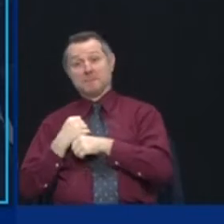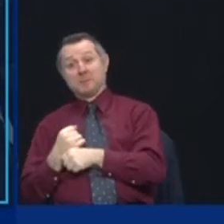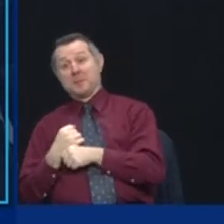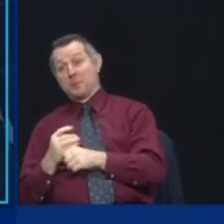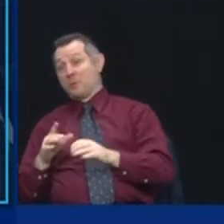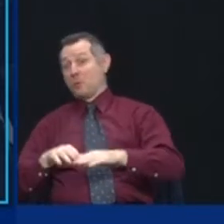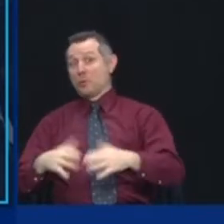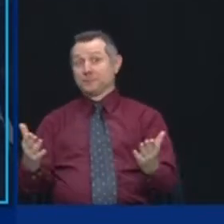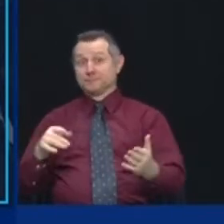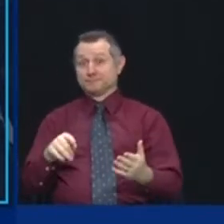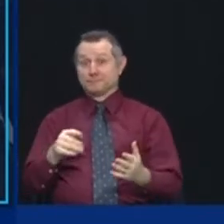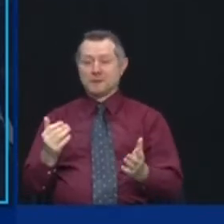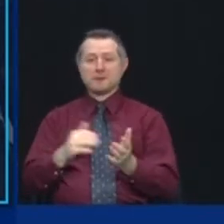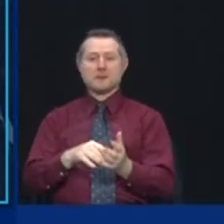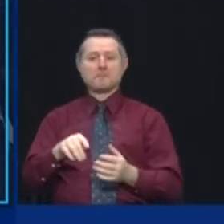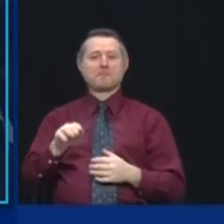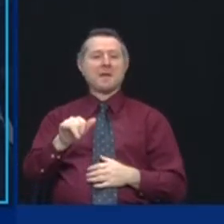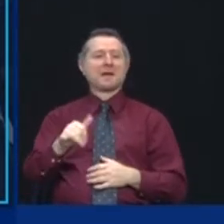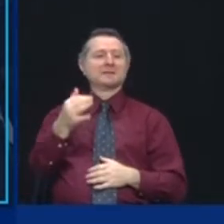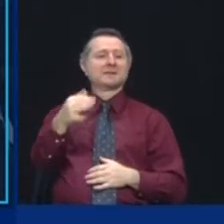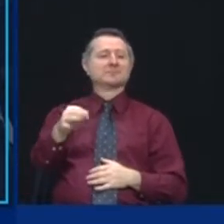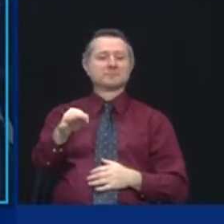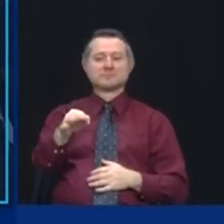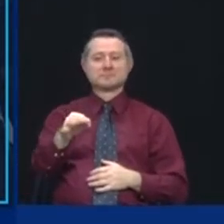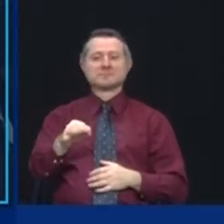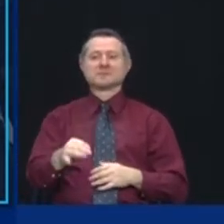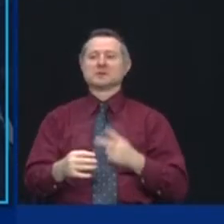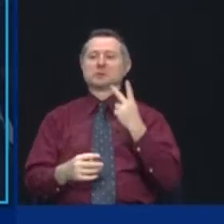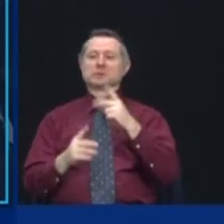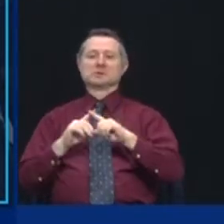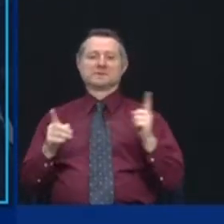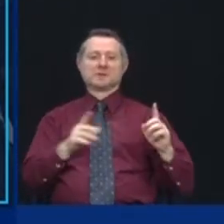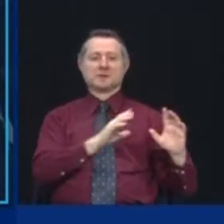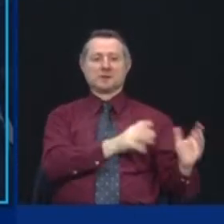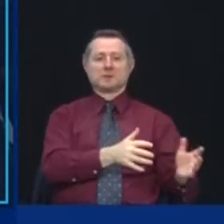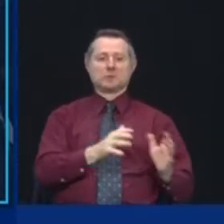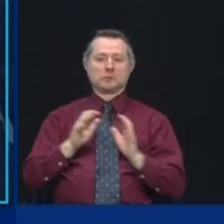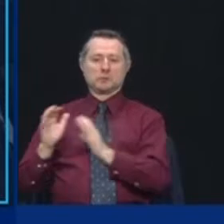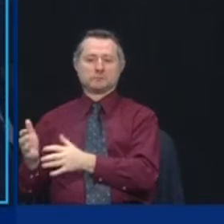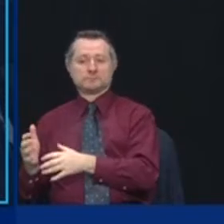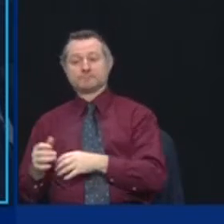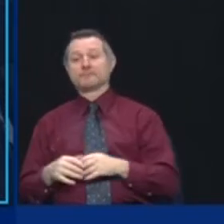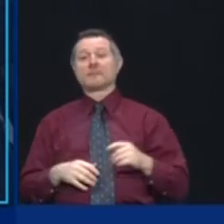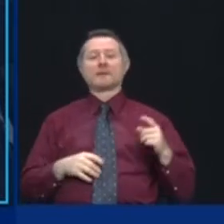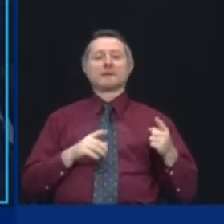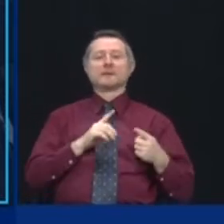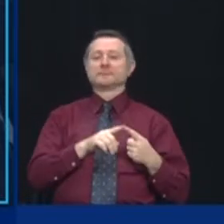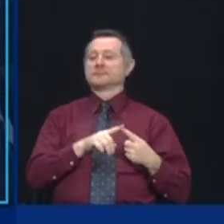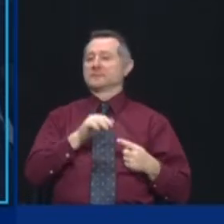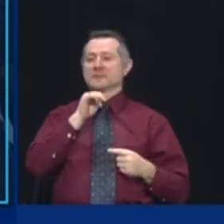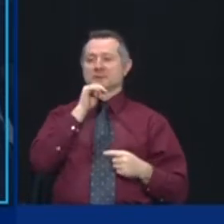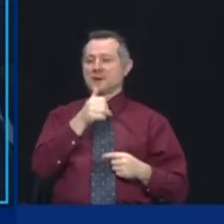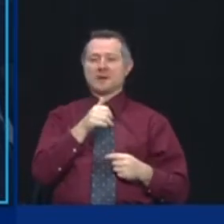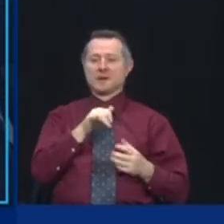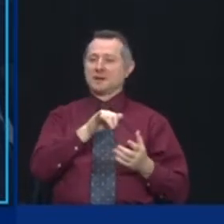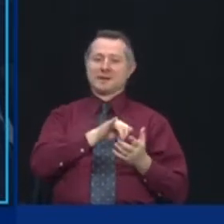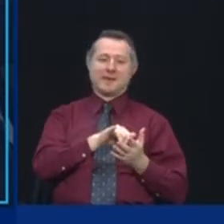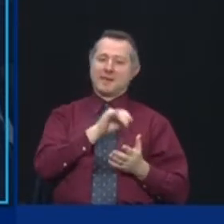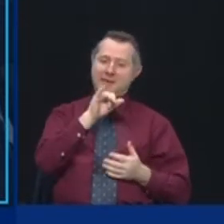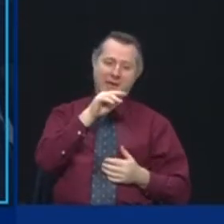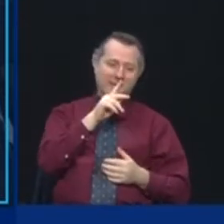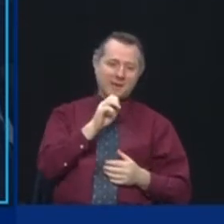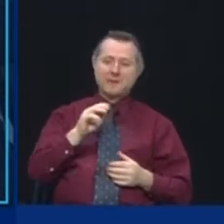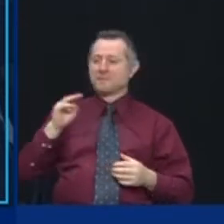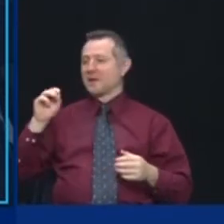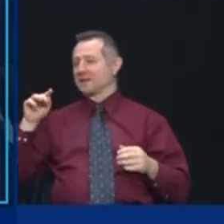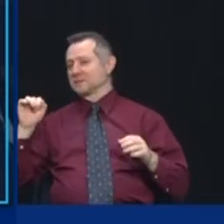19th, 2 different categories. Not Yankees, Mets, vaccinated,